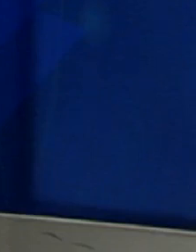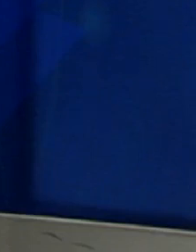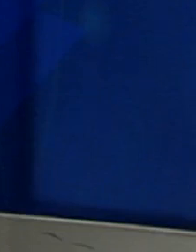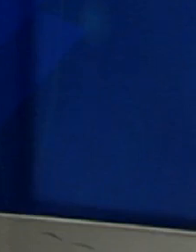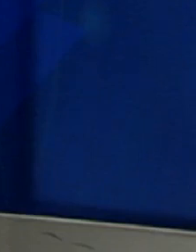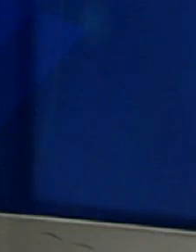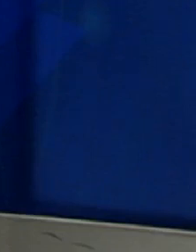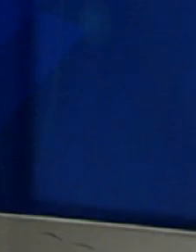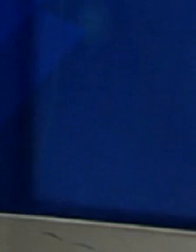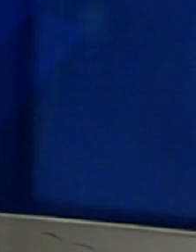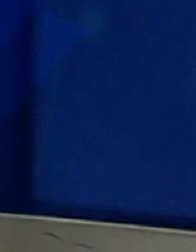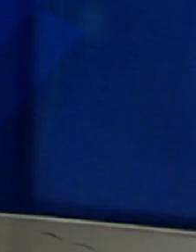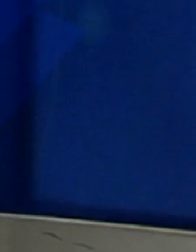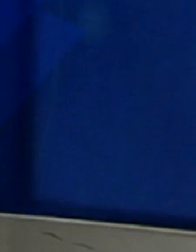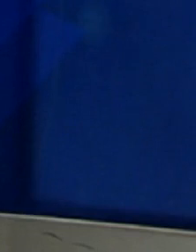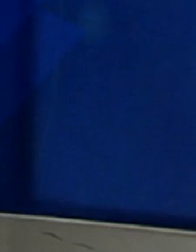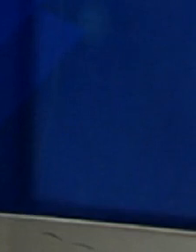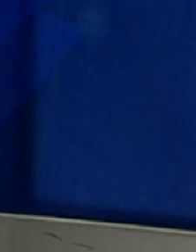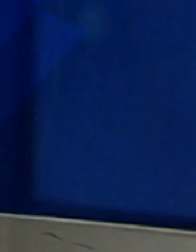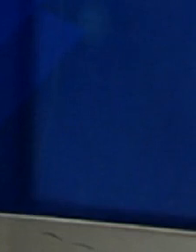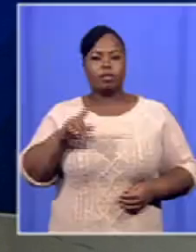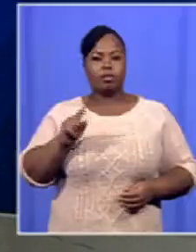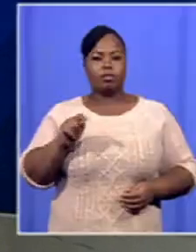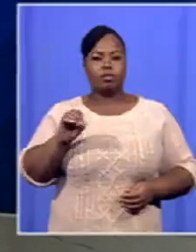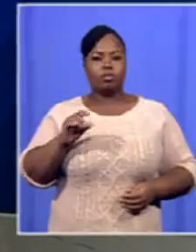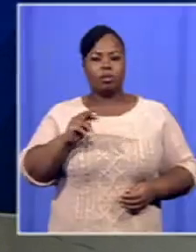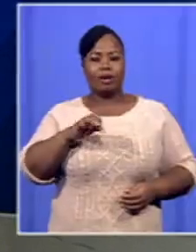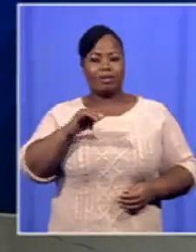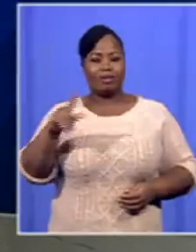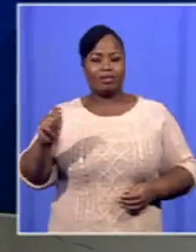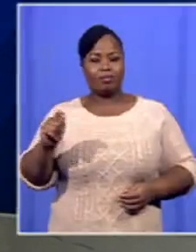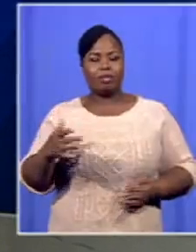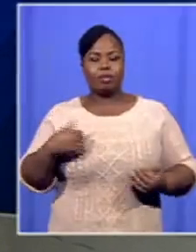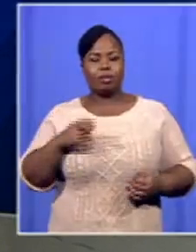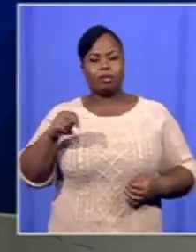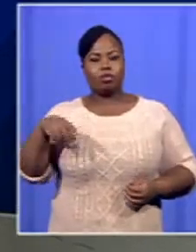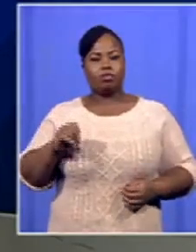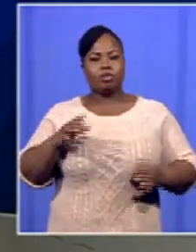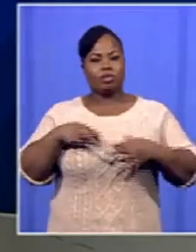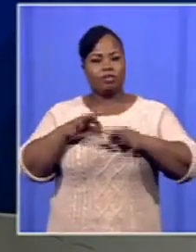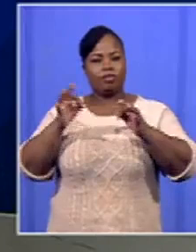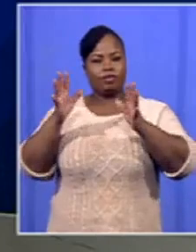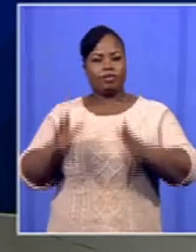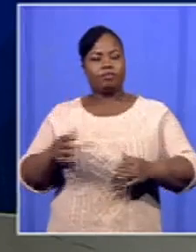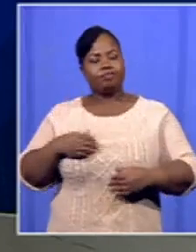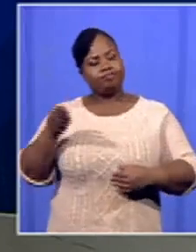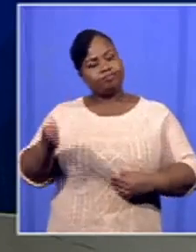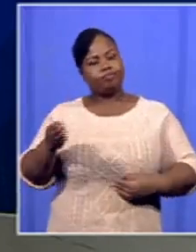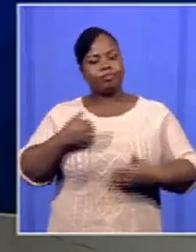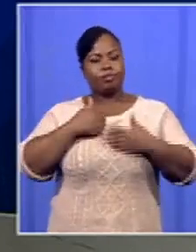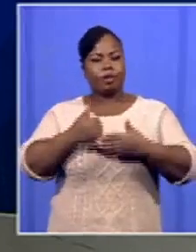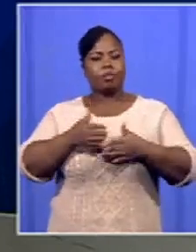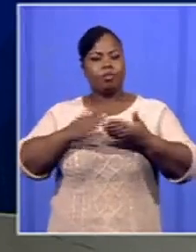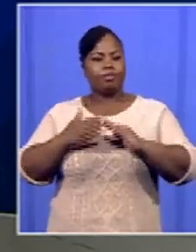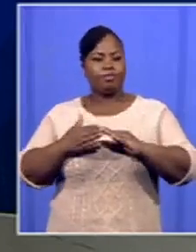KwaZulu-Natal now. After months of no water in Tongaat and several protests, NGO Gift of the Givers has stepped in to assist the